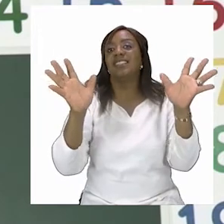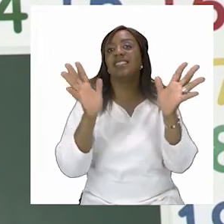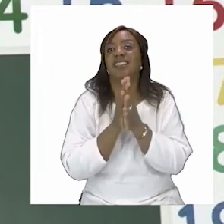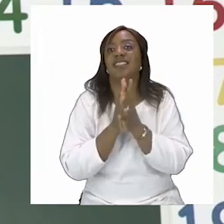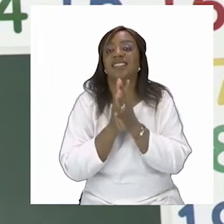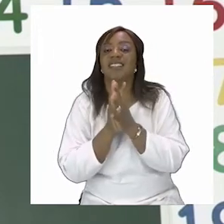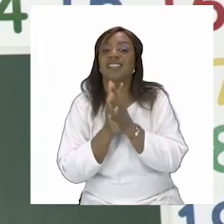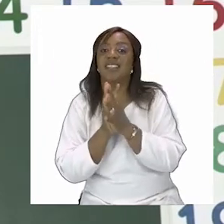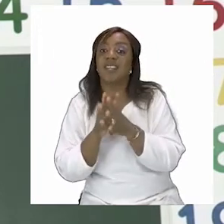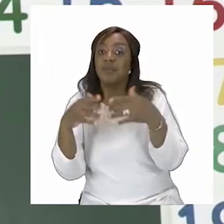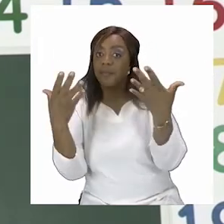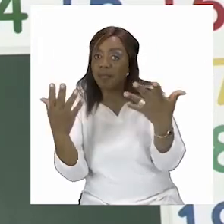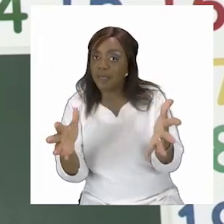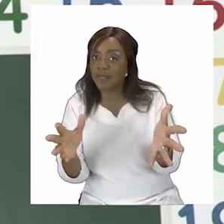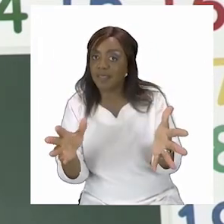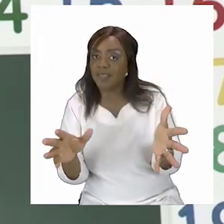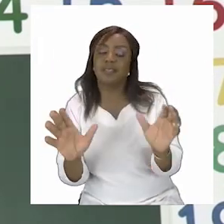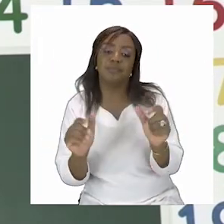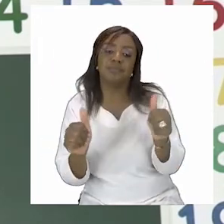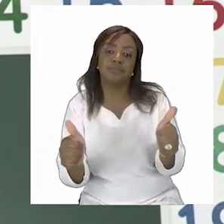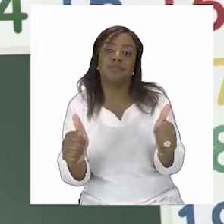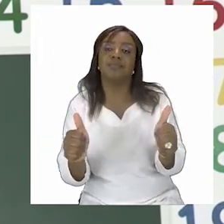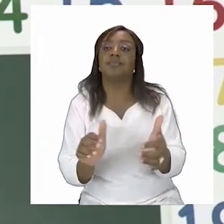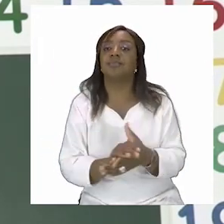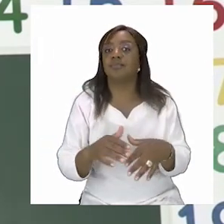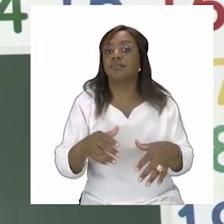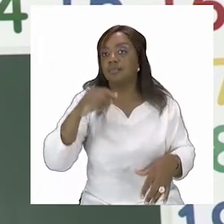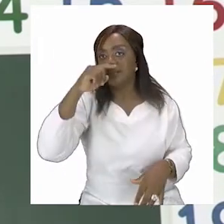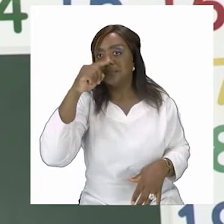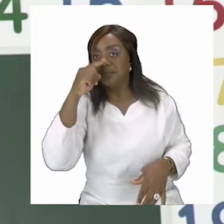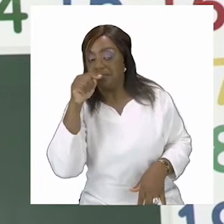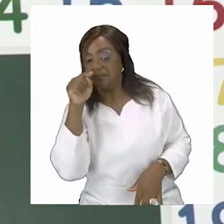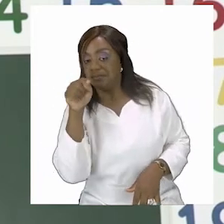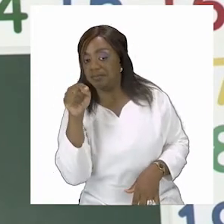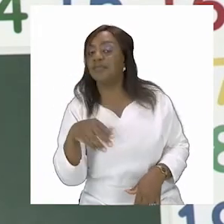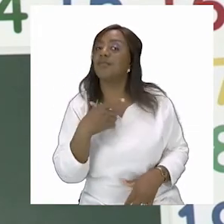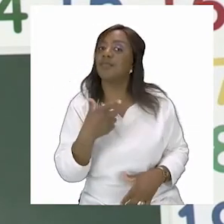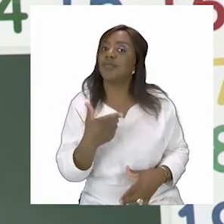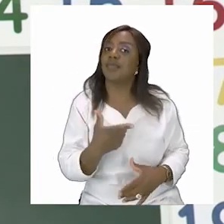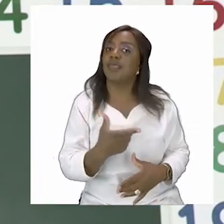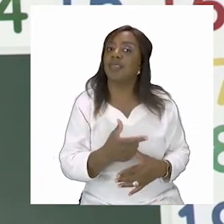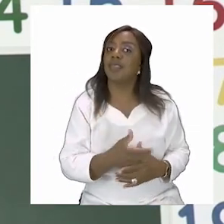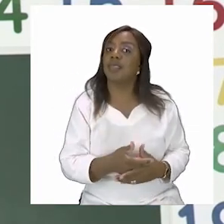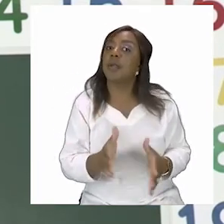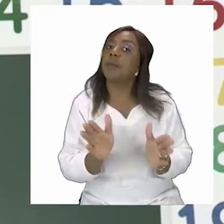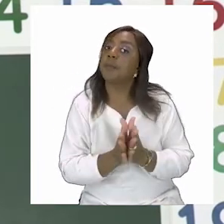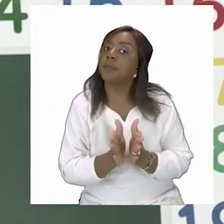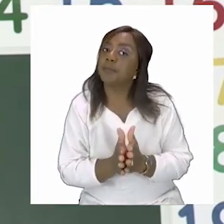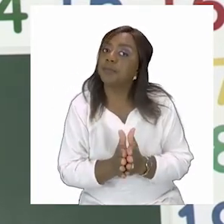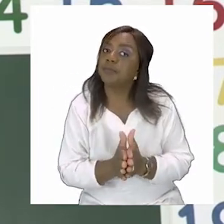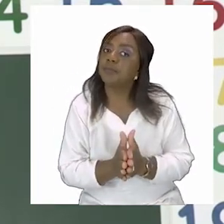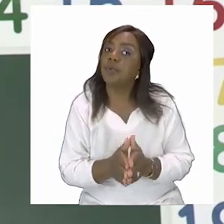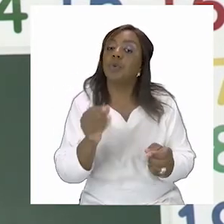If you made it up to the end, well done. I'm very, very proud of you. So I would like you to please make sure that when you are